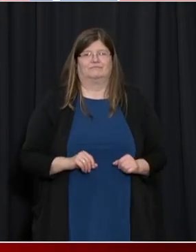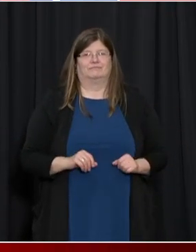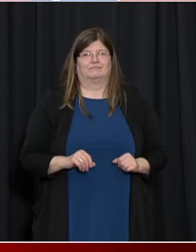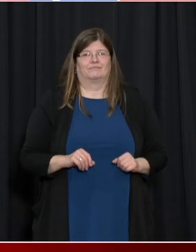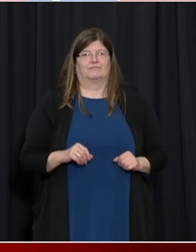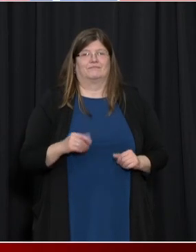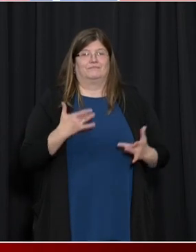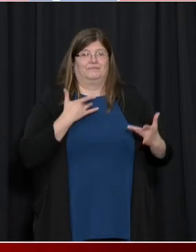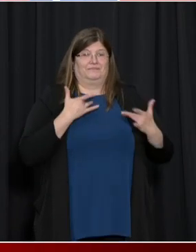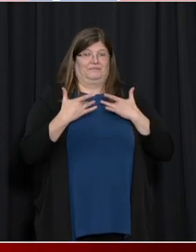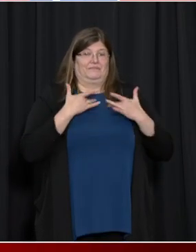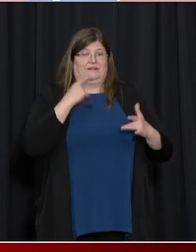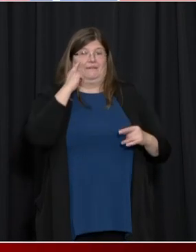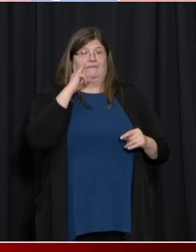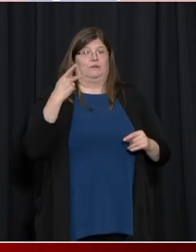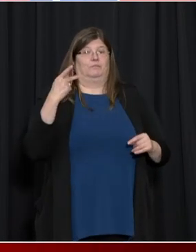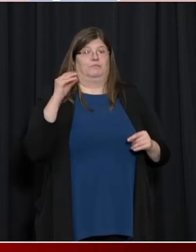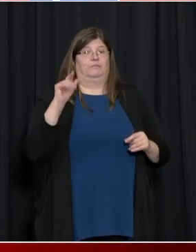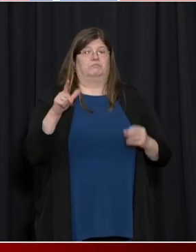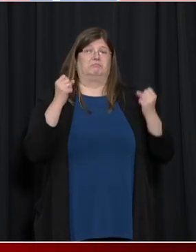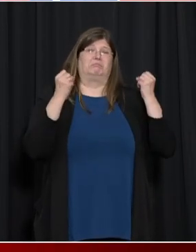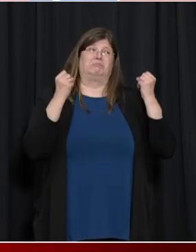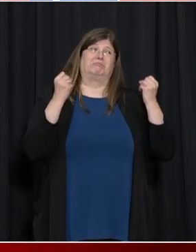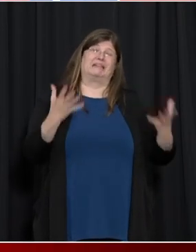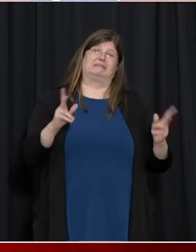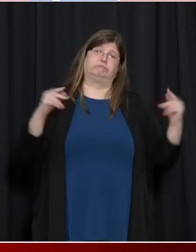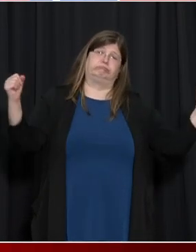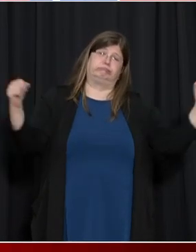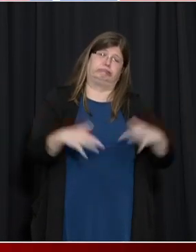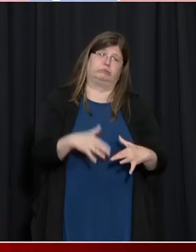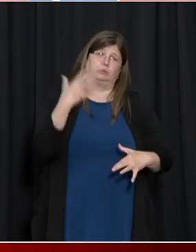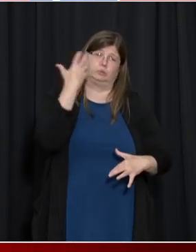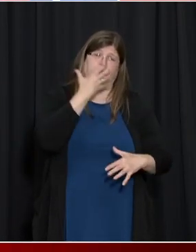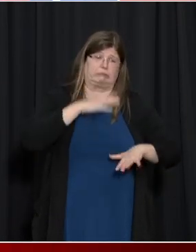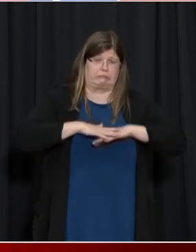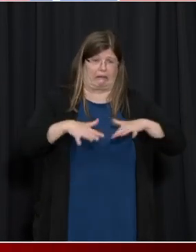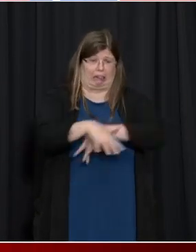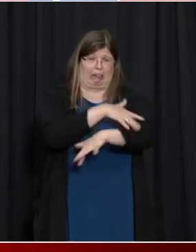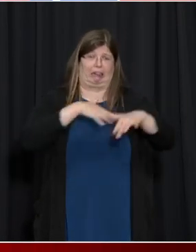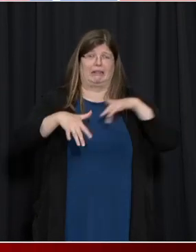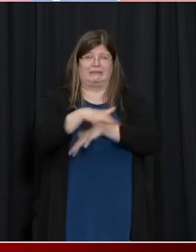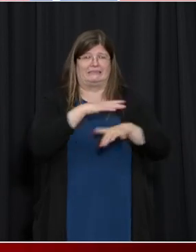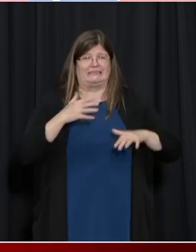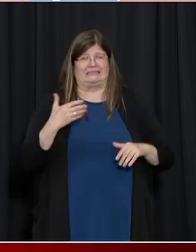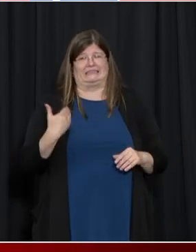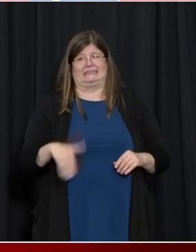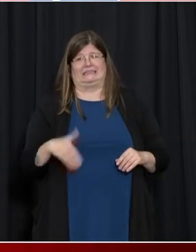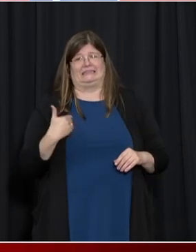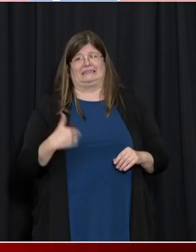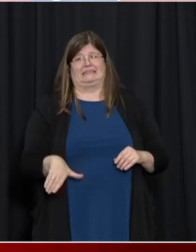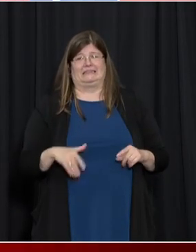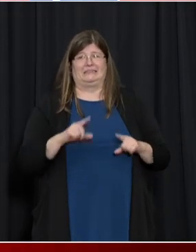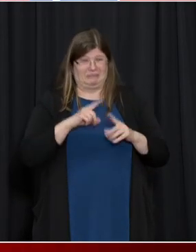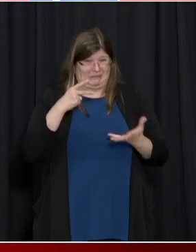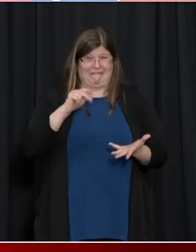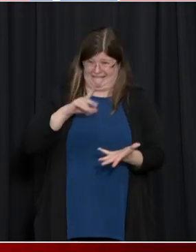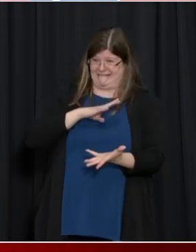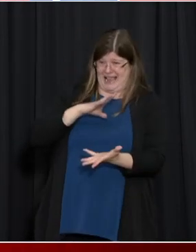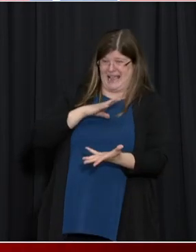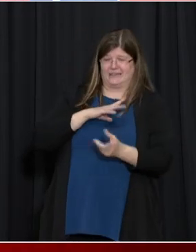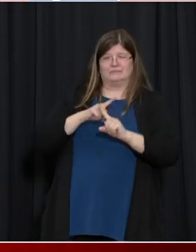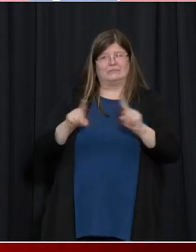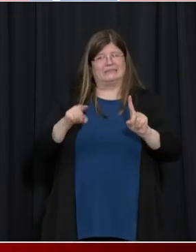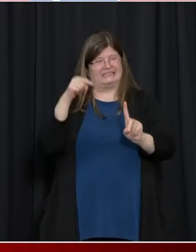the congregating. The pools themselves, I'm told, are just fine. But the congregating,